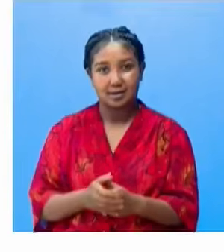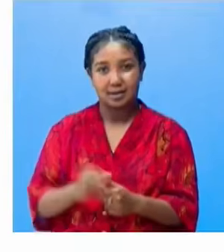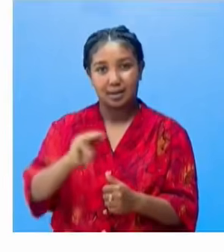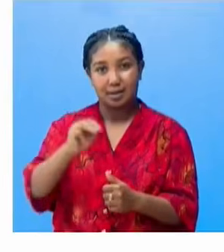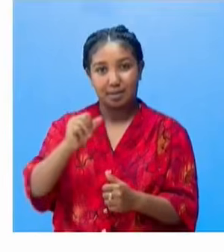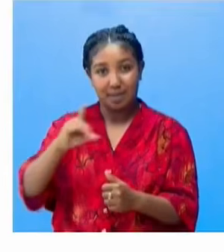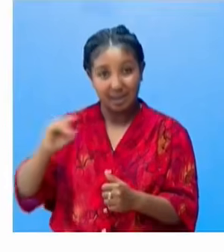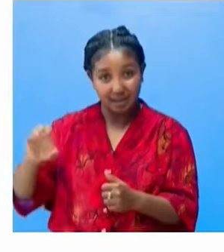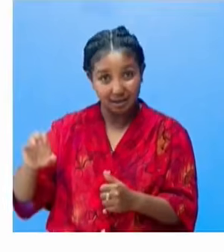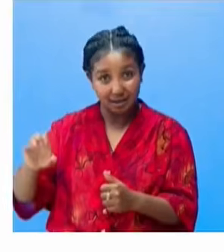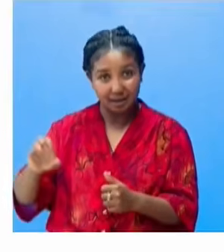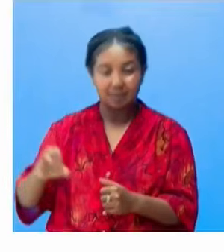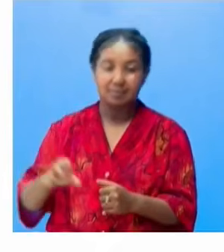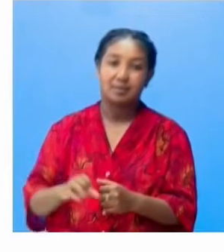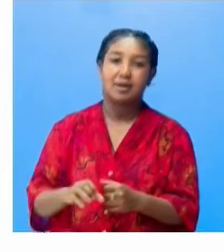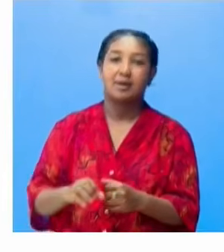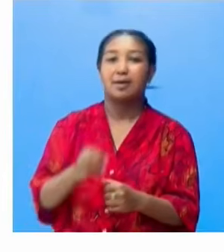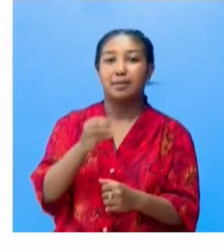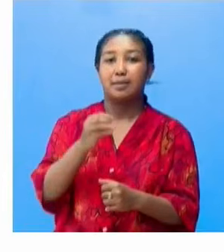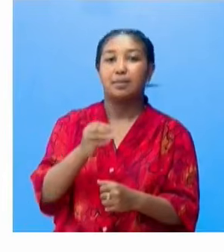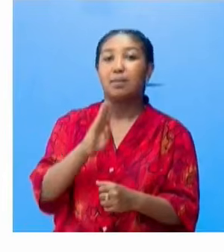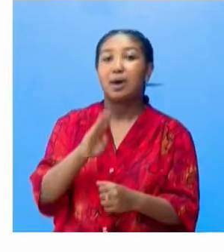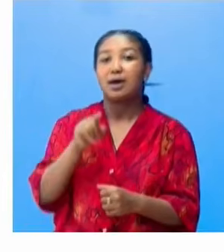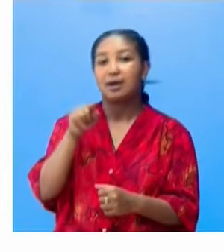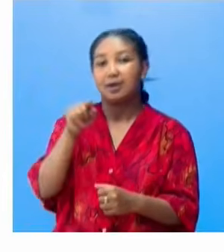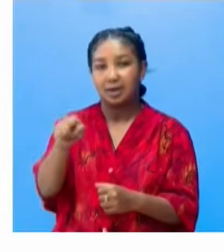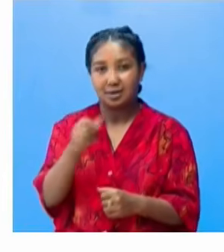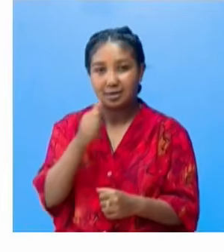is not made by her.